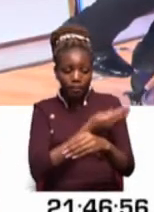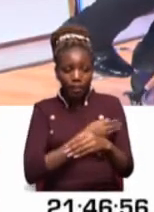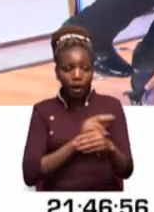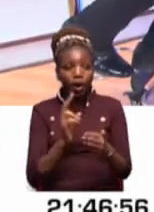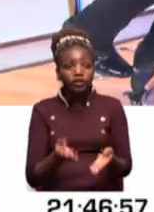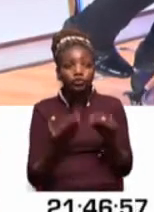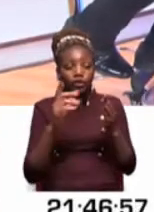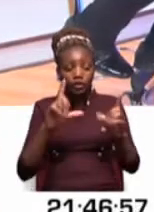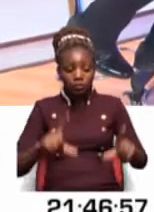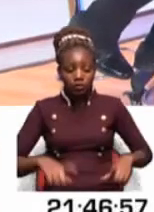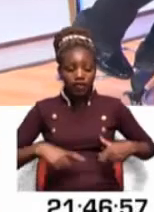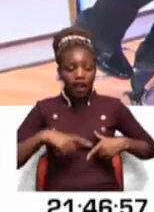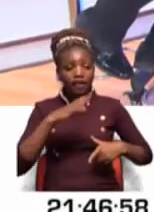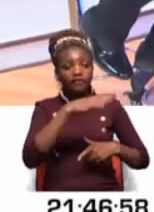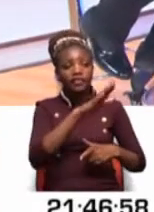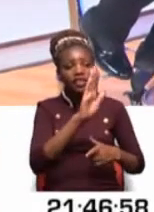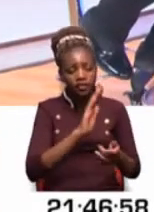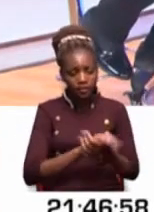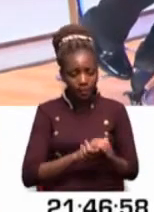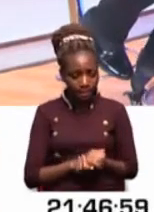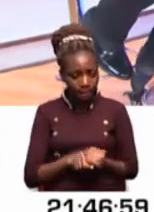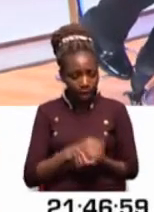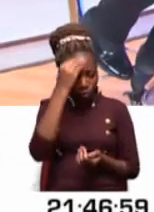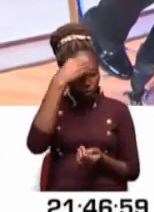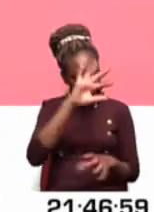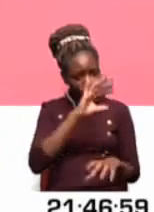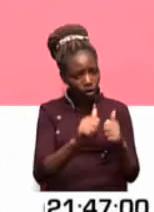able to speak objectively because I'm apolitical.